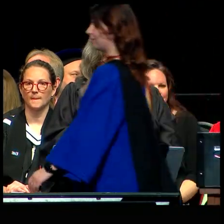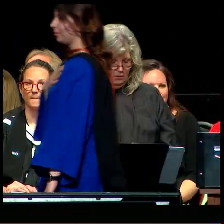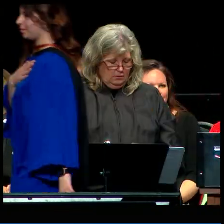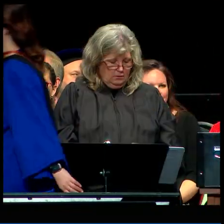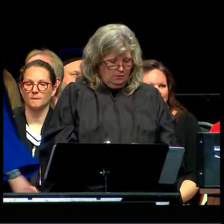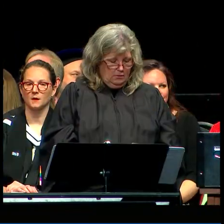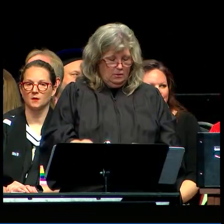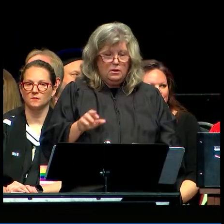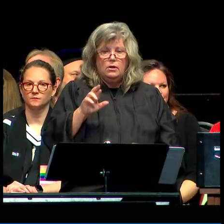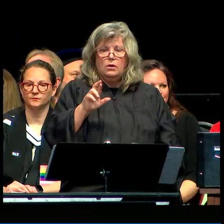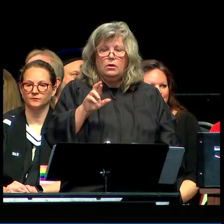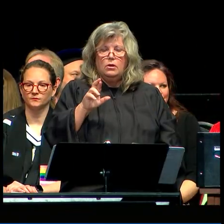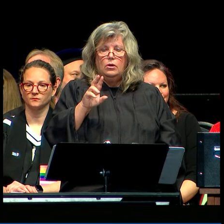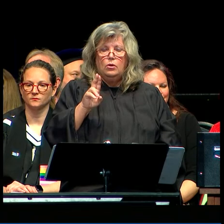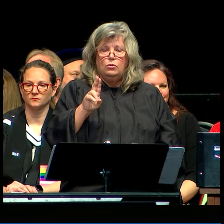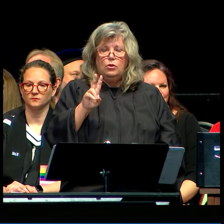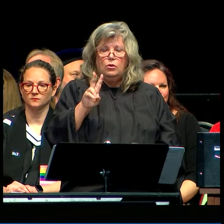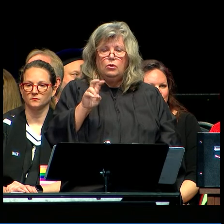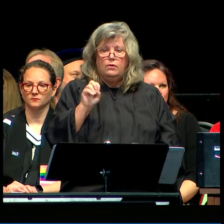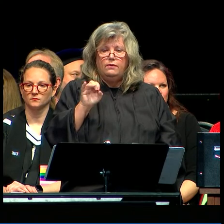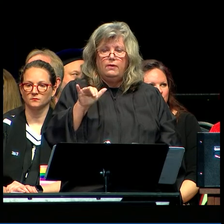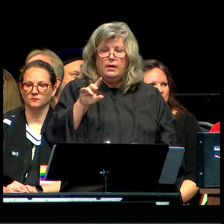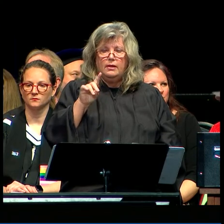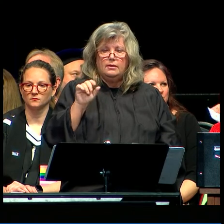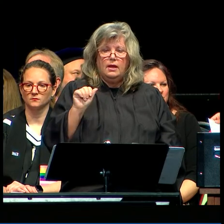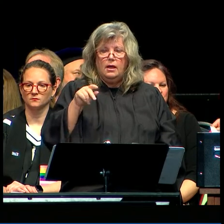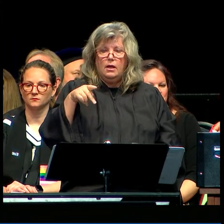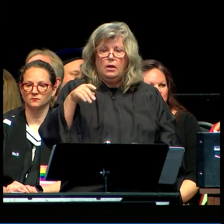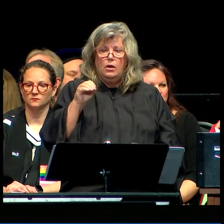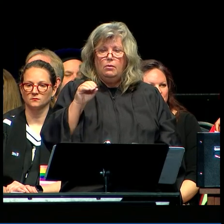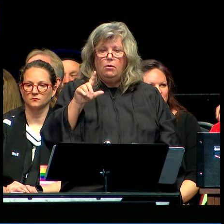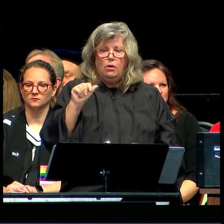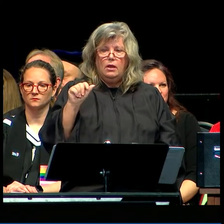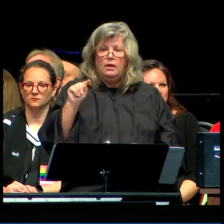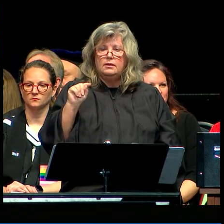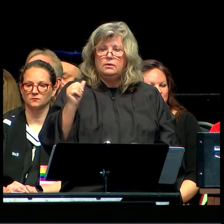Ruveda Hazel Pollat, with distinction.